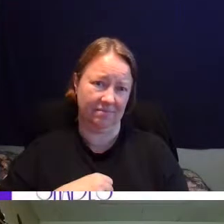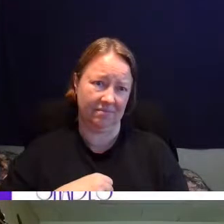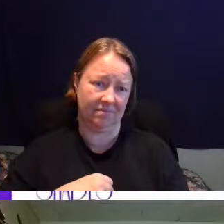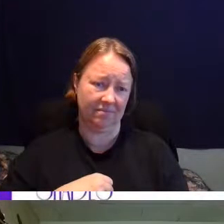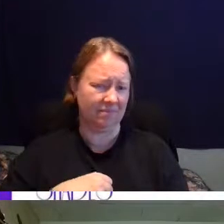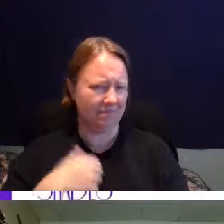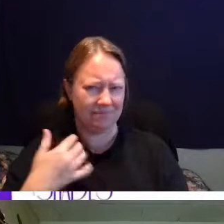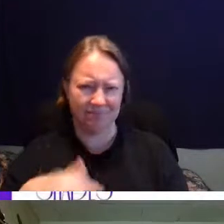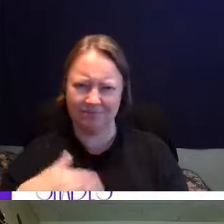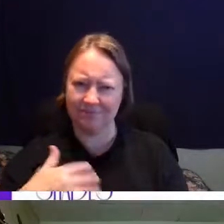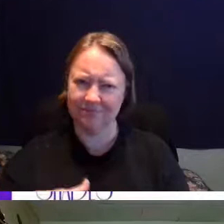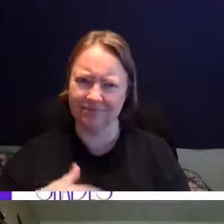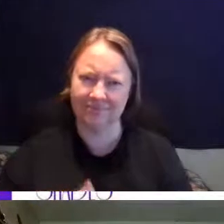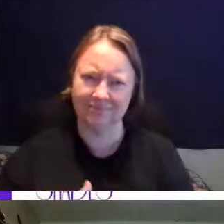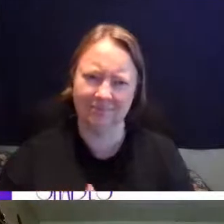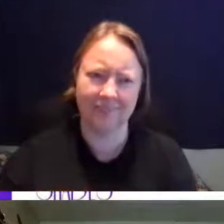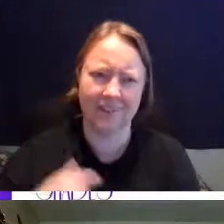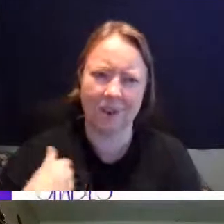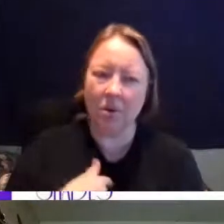Wow. As we go,